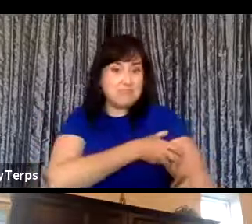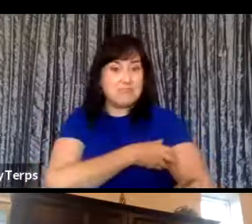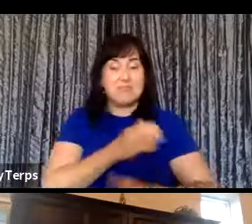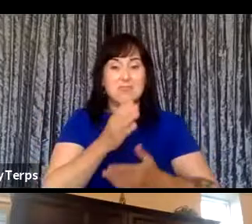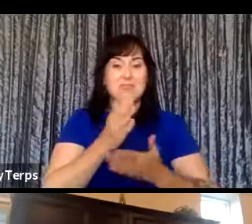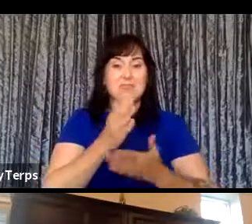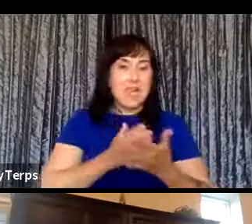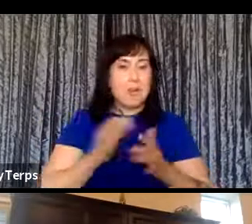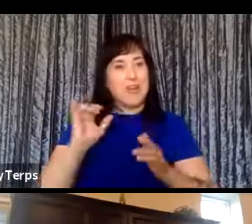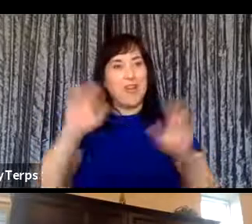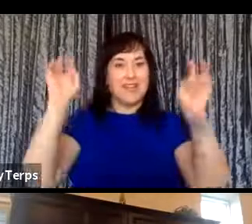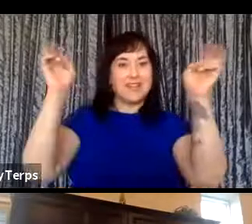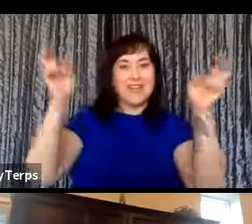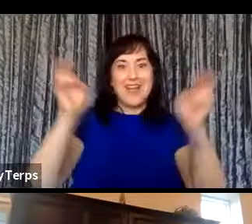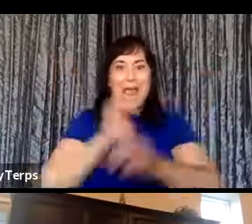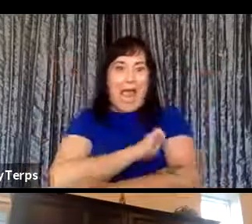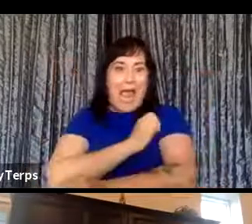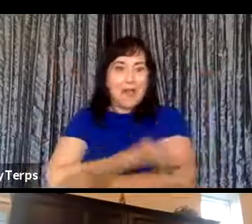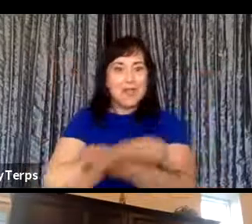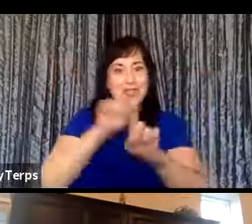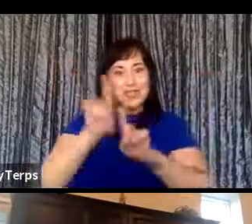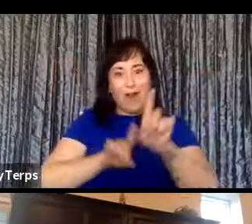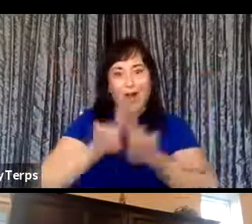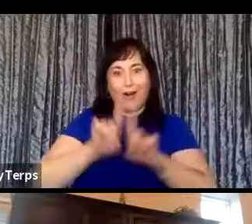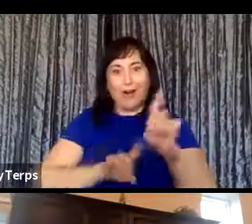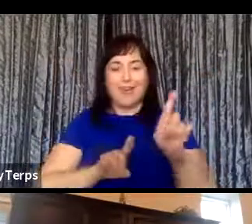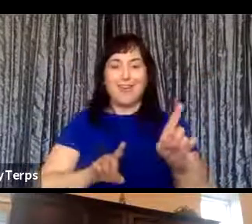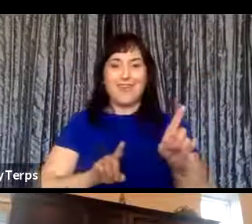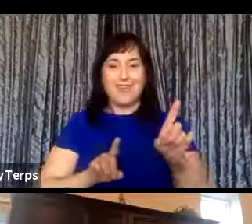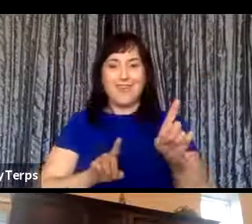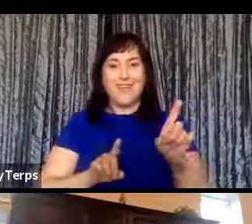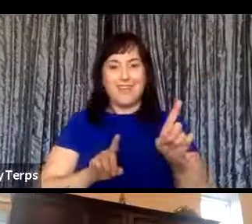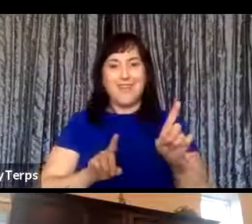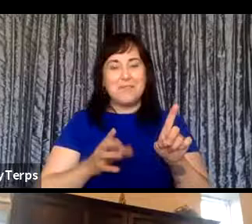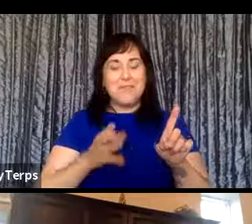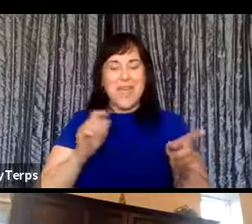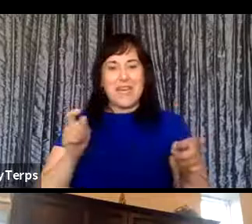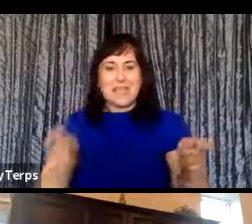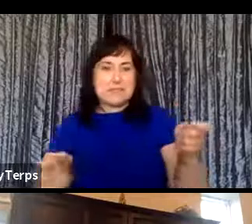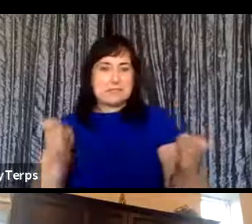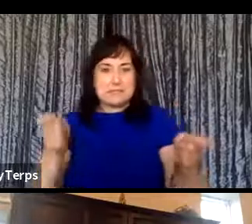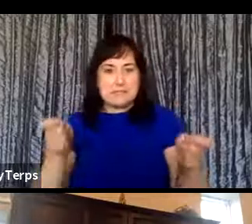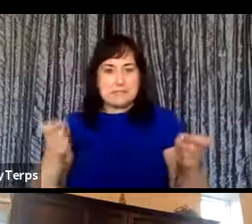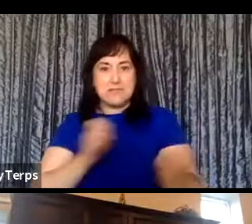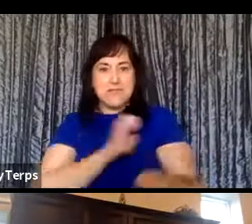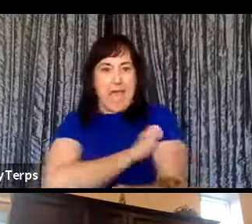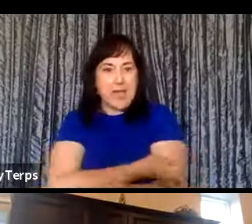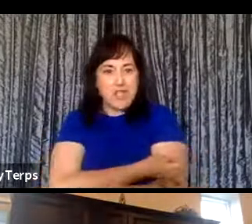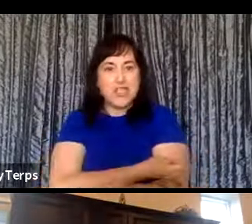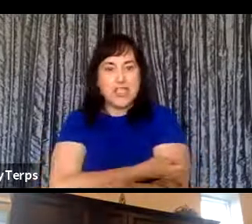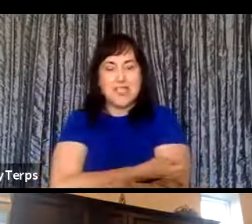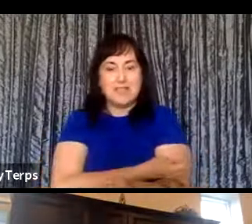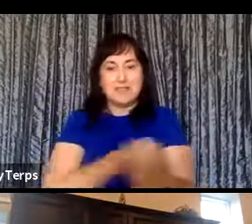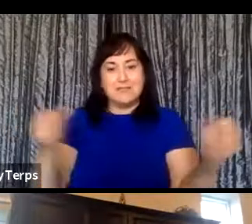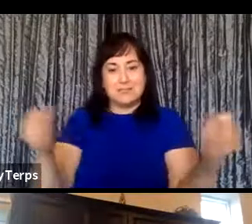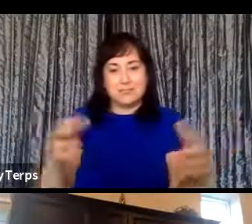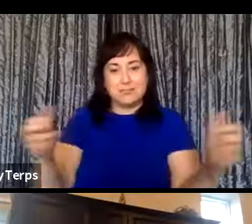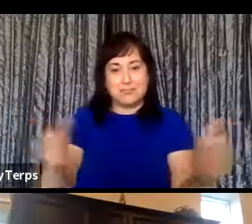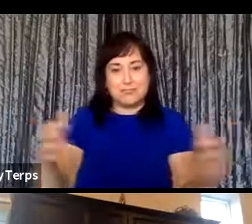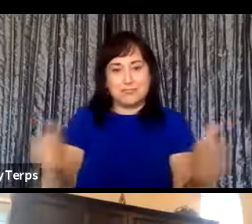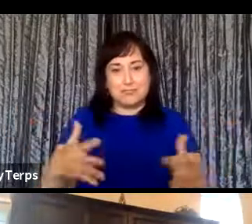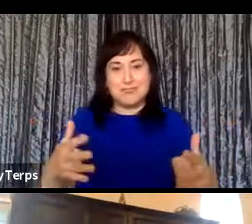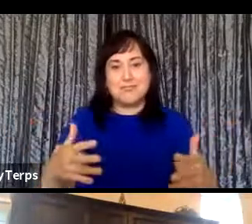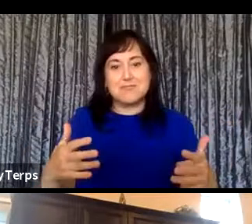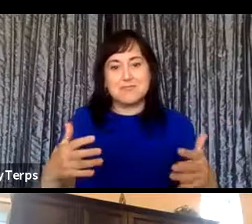or whatever, and it's like, you know, I don't know, but like the wattages can change the amount of energy coming into your bowl, and that can really mess with